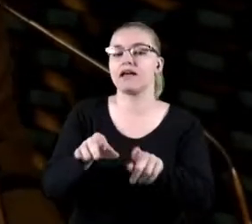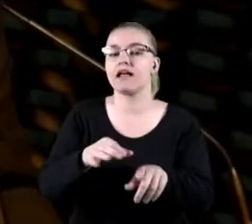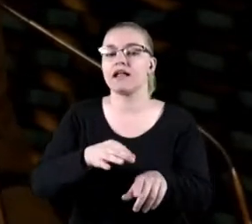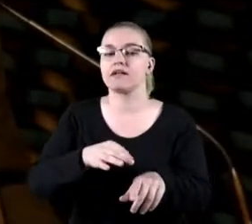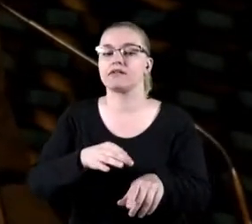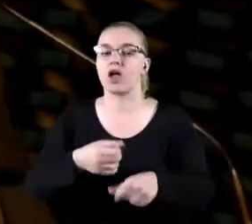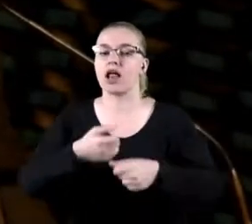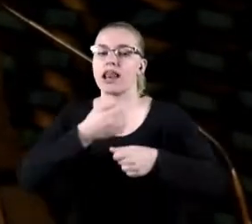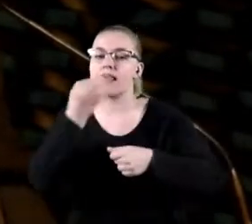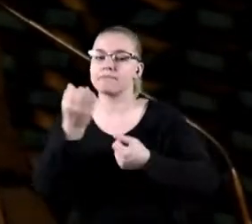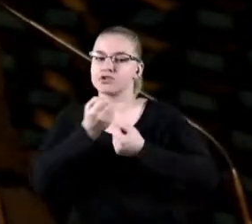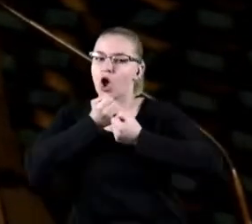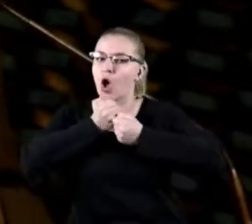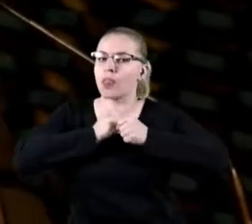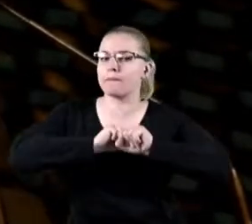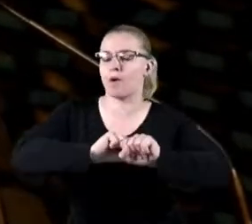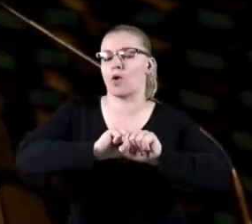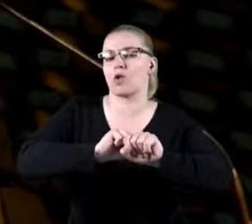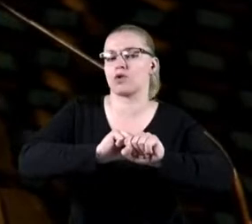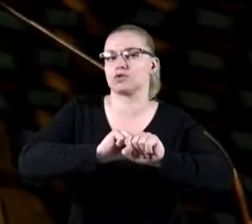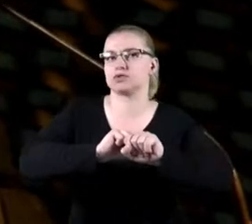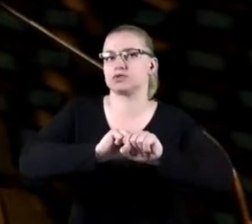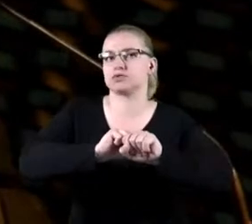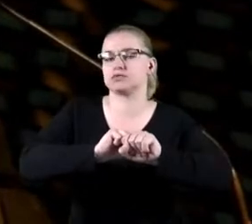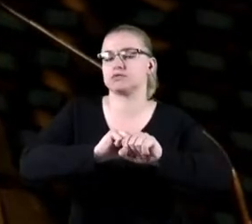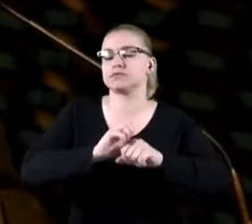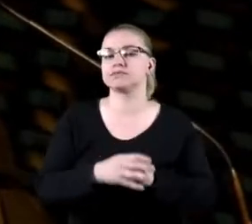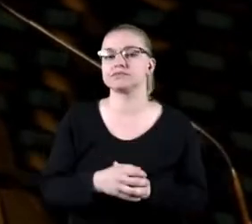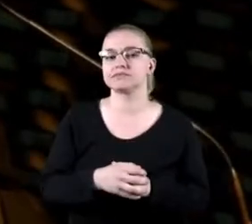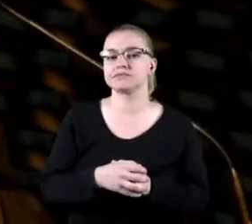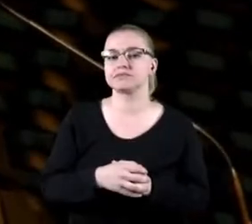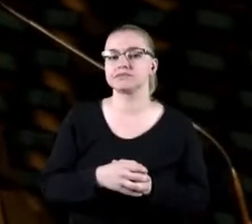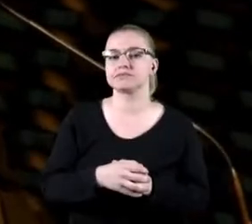better implementation and